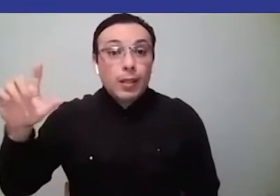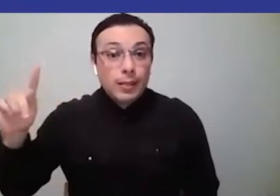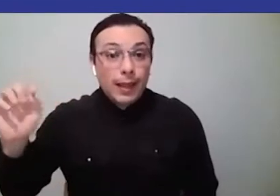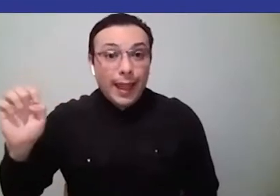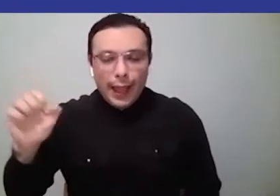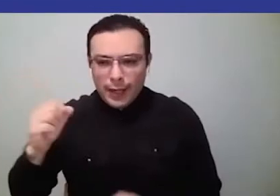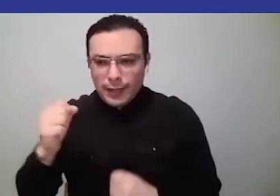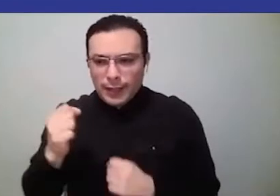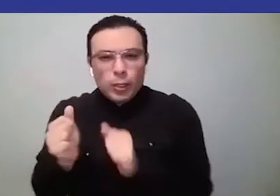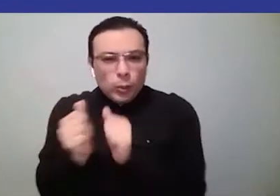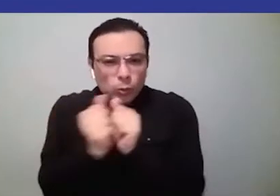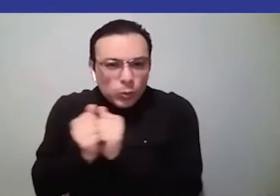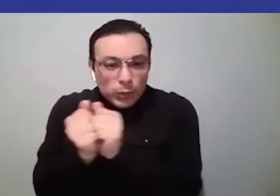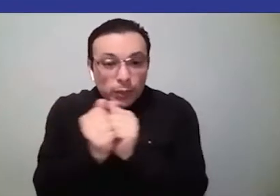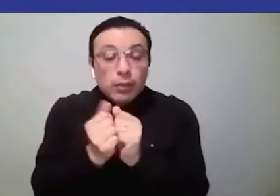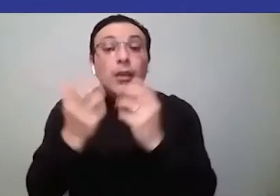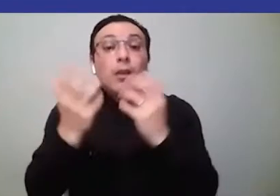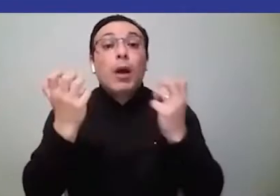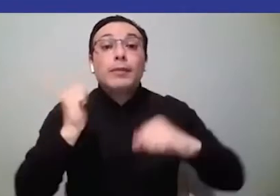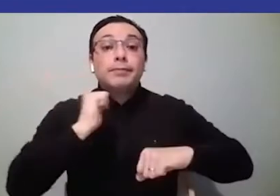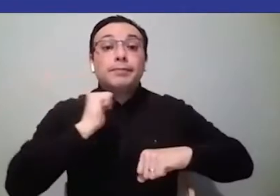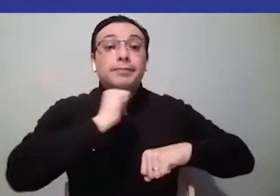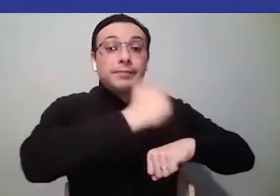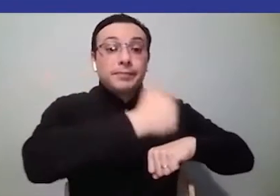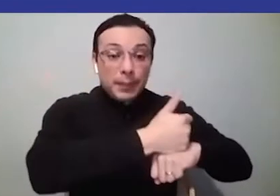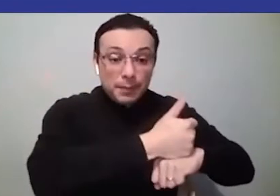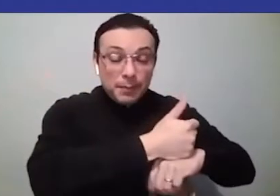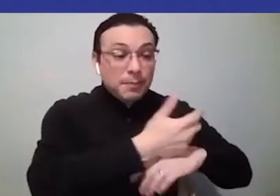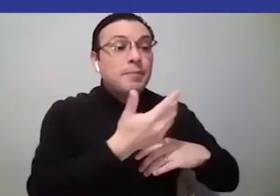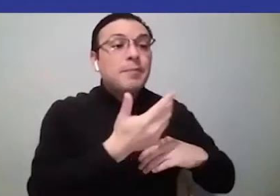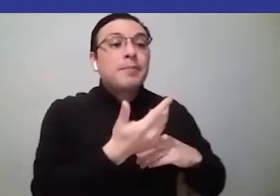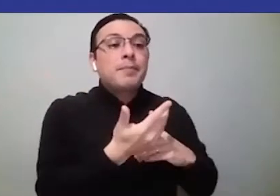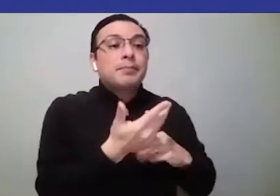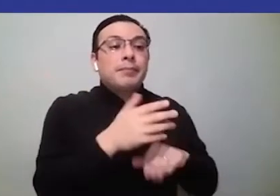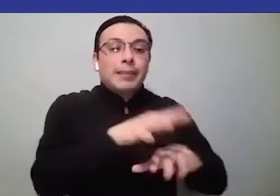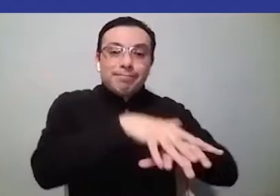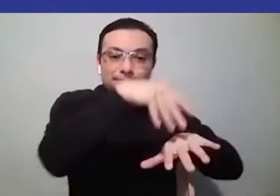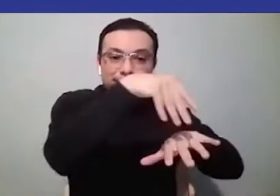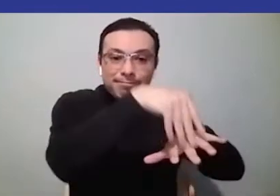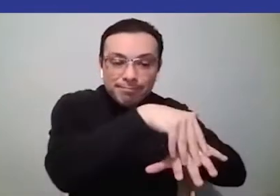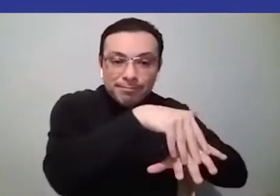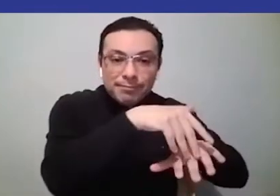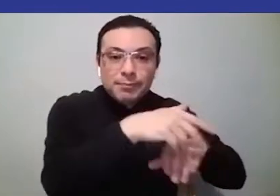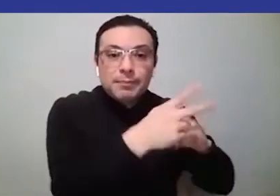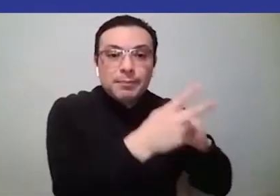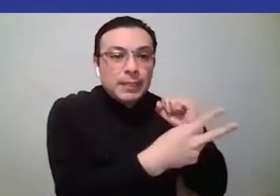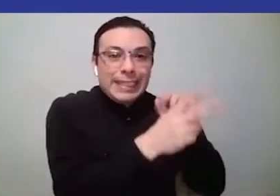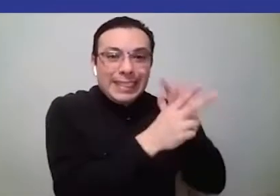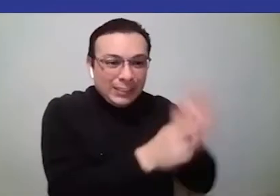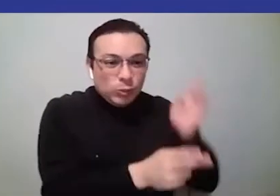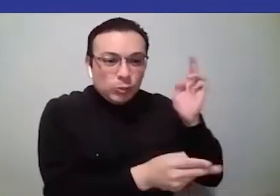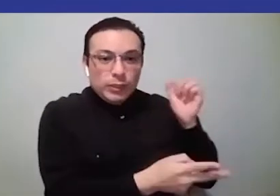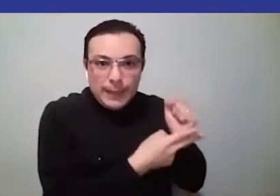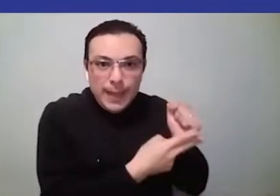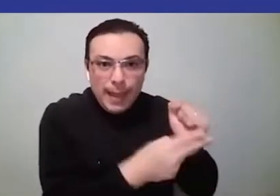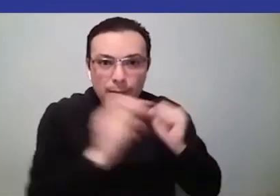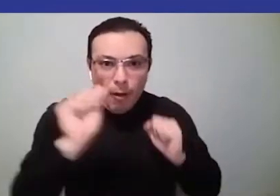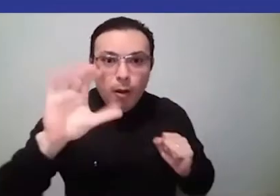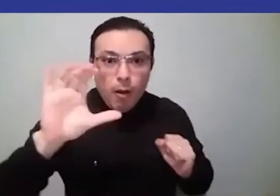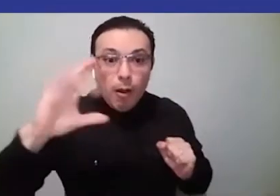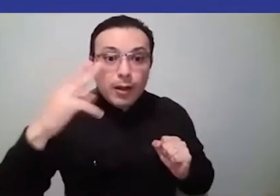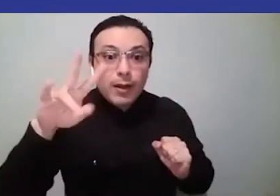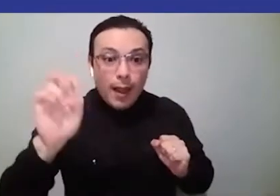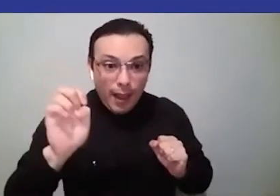digital archive of relations in the context of my dance work, with the material that